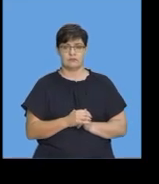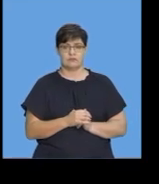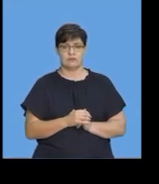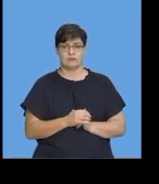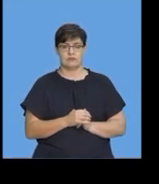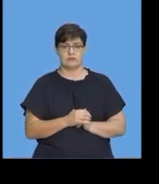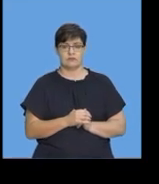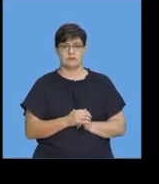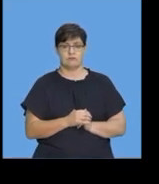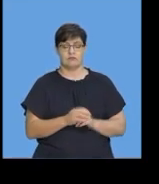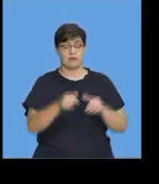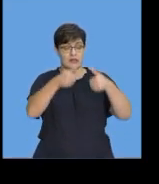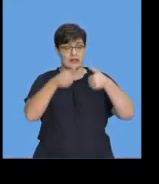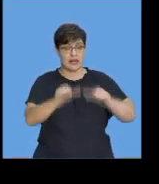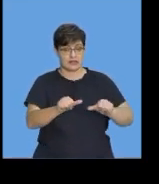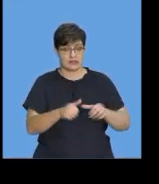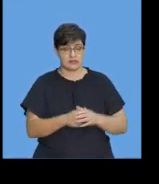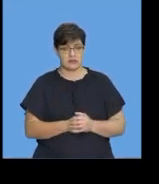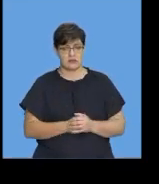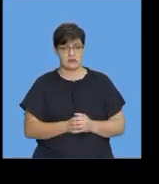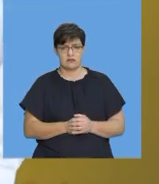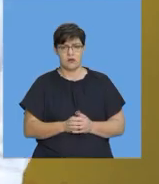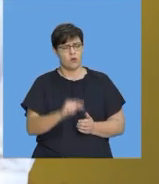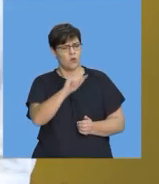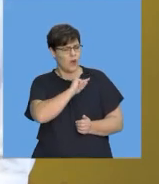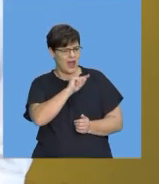The next one is, why?